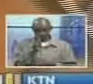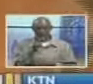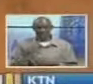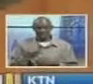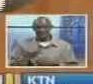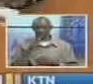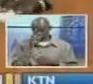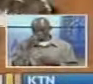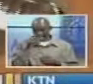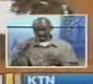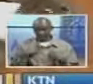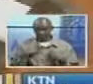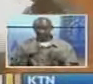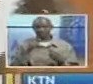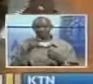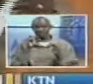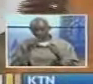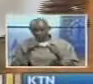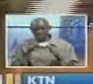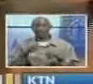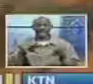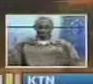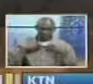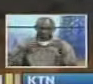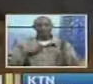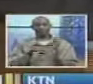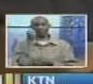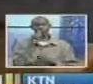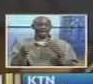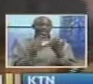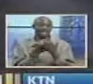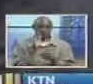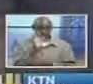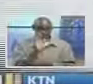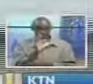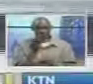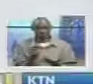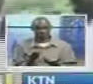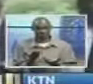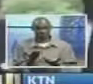police boss has a choice of okaying or turning down the application.